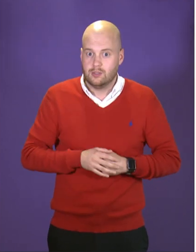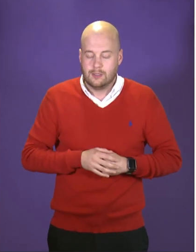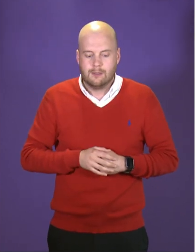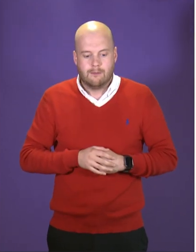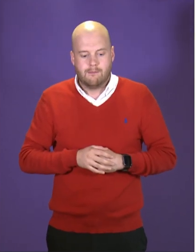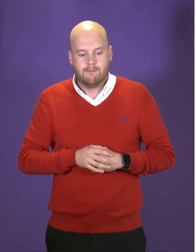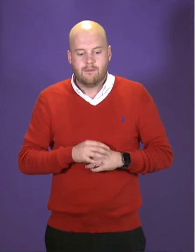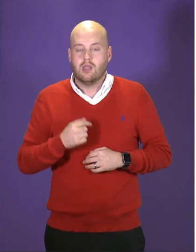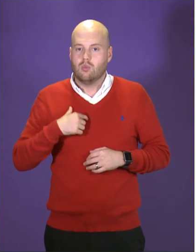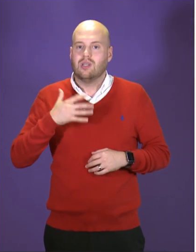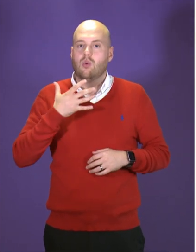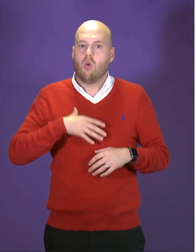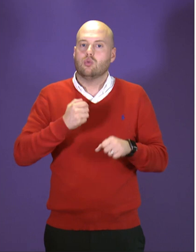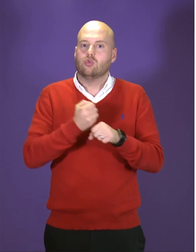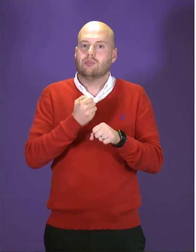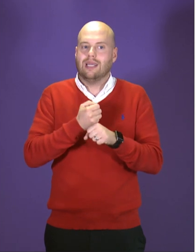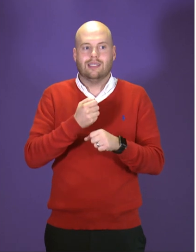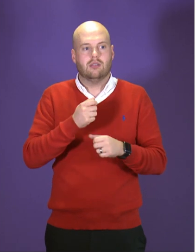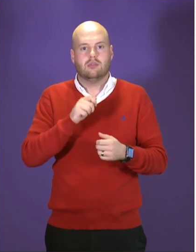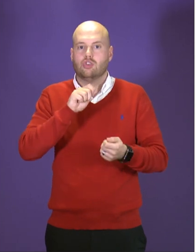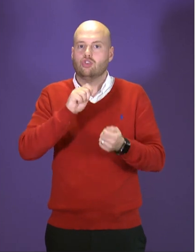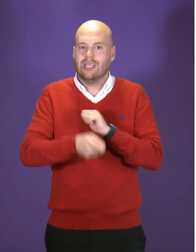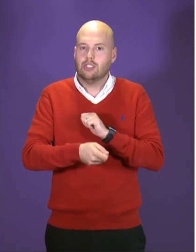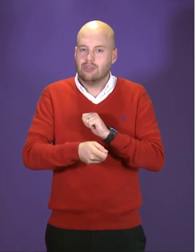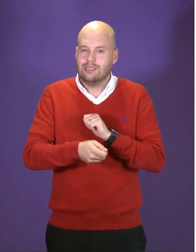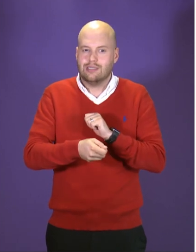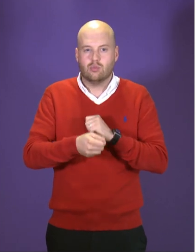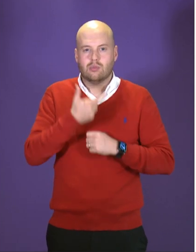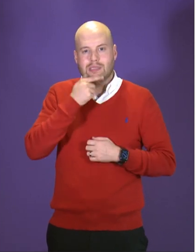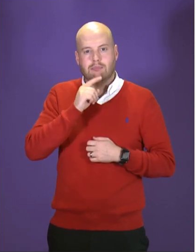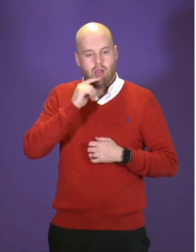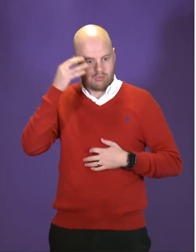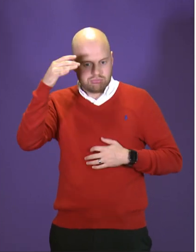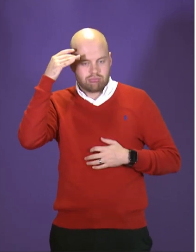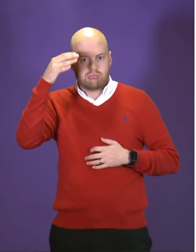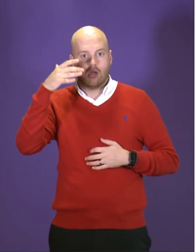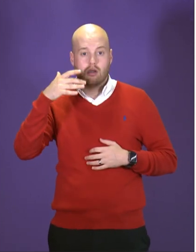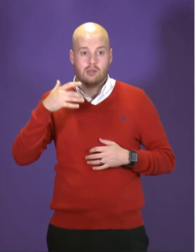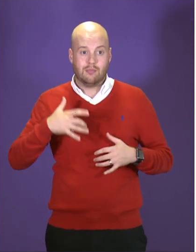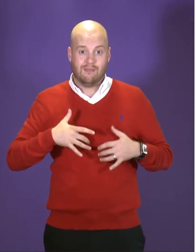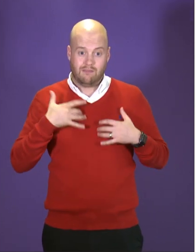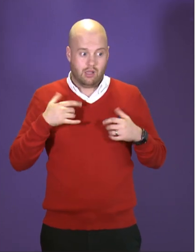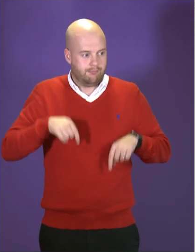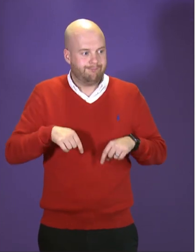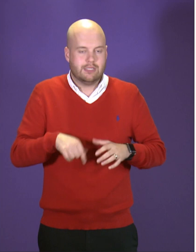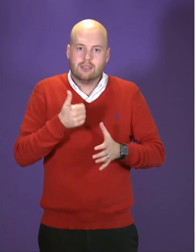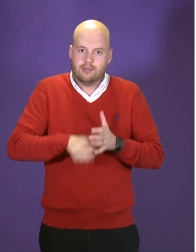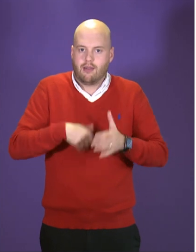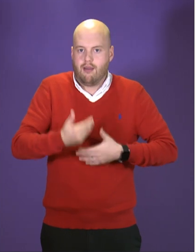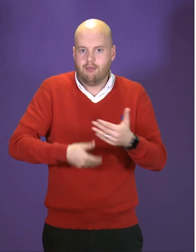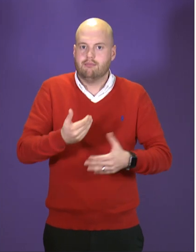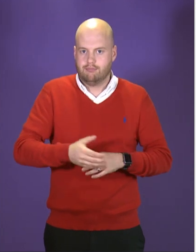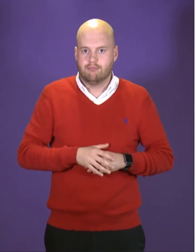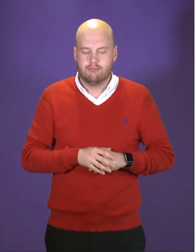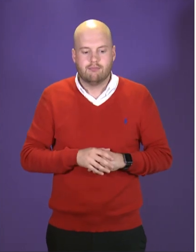want to make changes in the mindset, and that's why we're doing in many layers and many aspects.